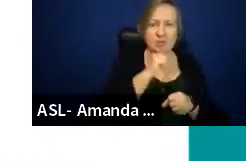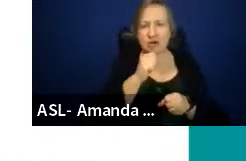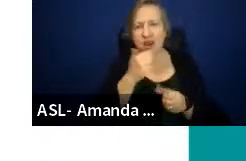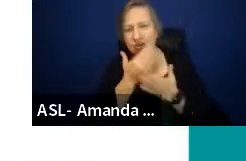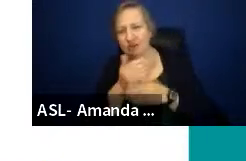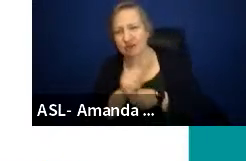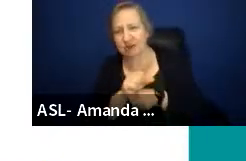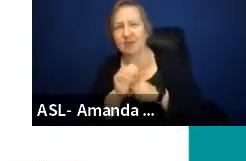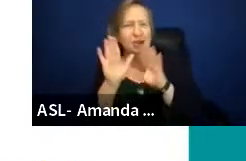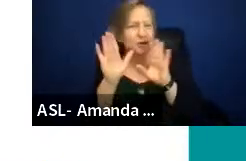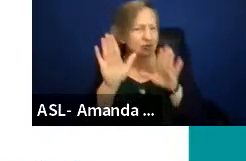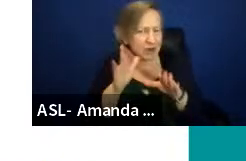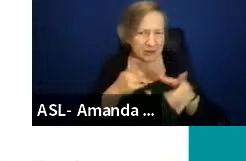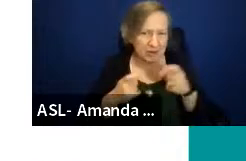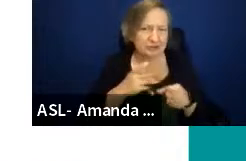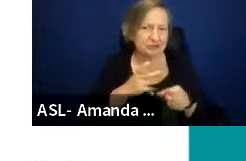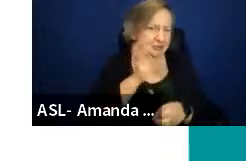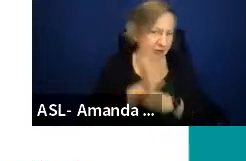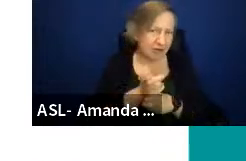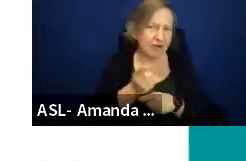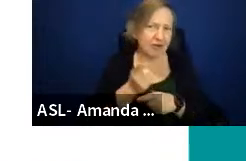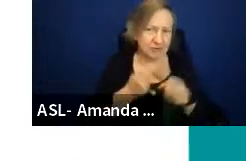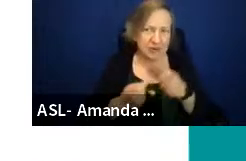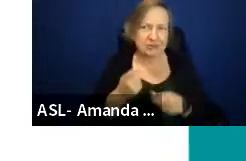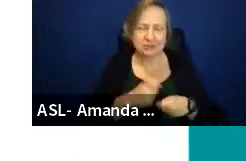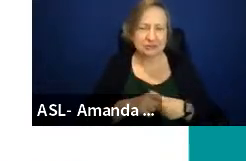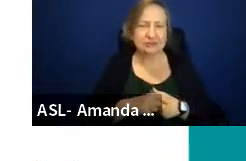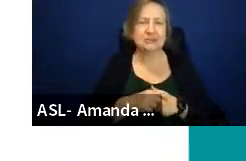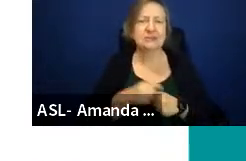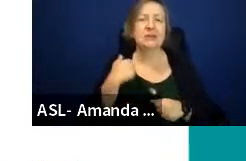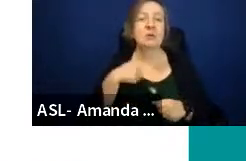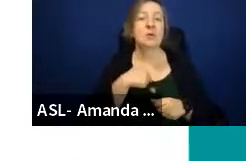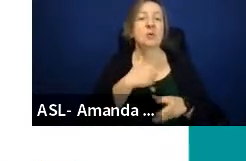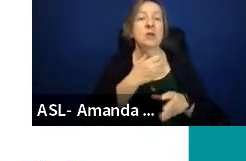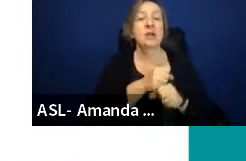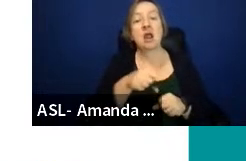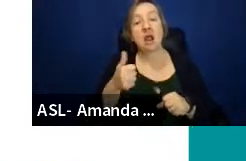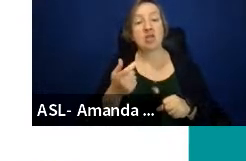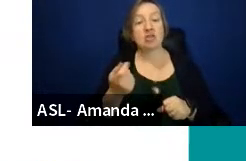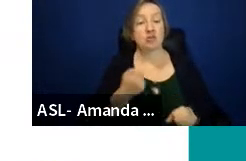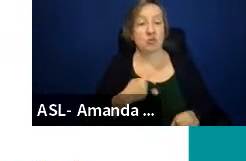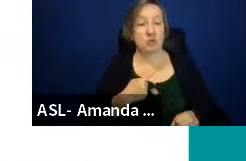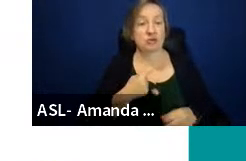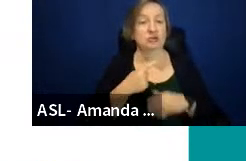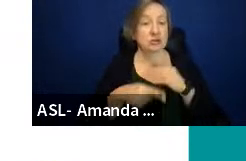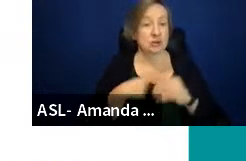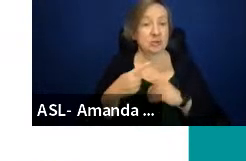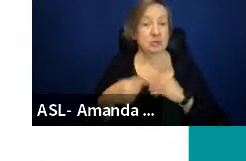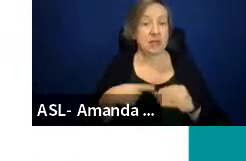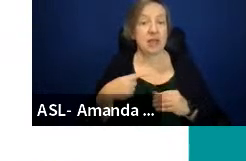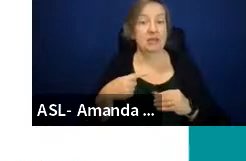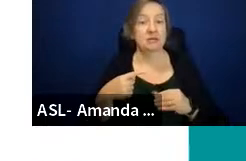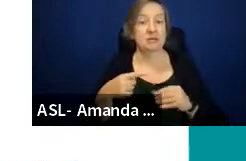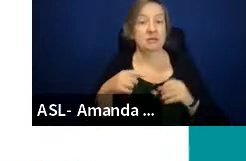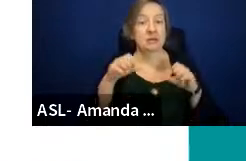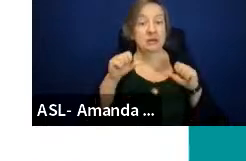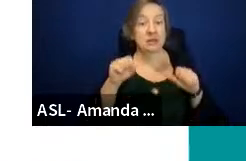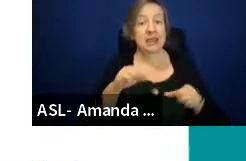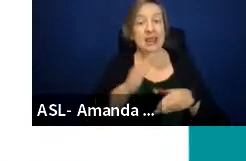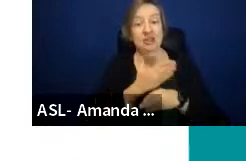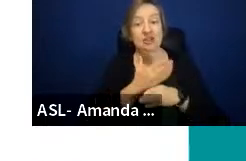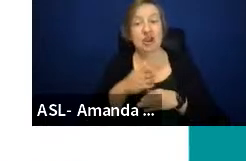really good questions, really hard questions. We also got a question about can we share